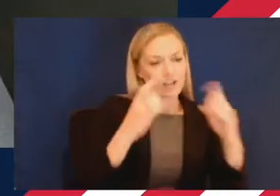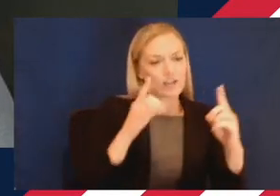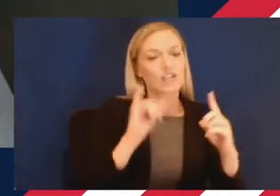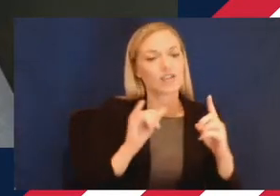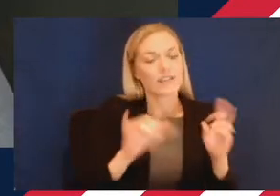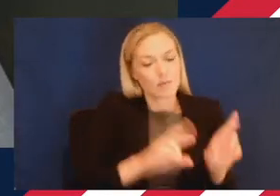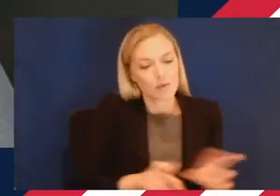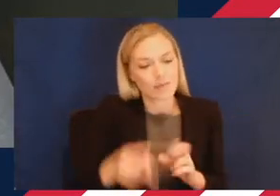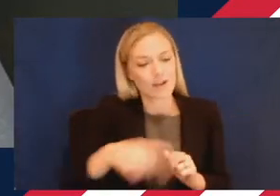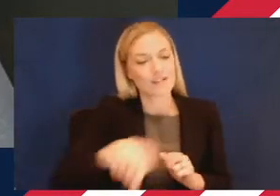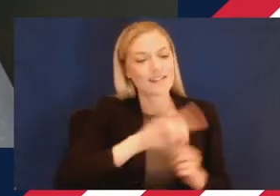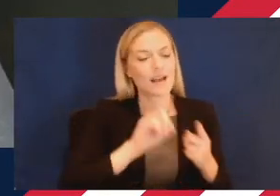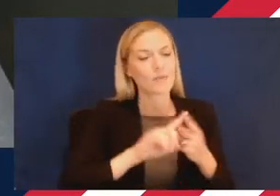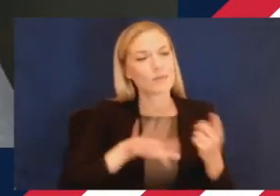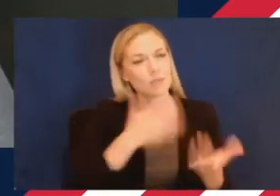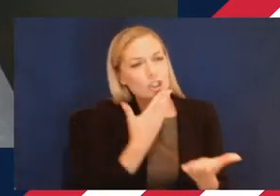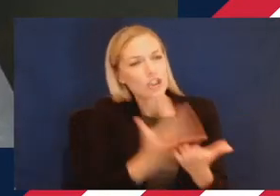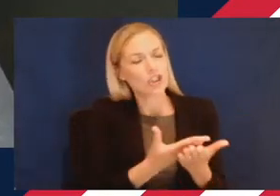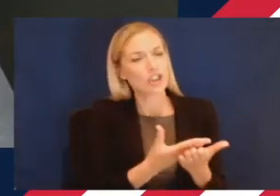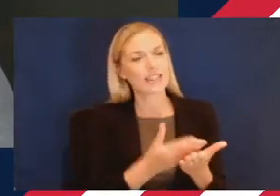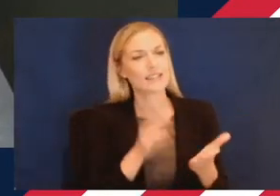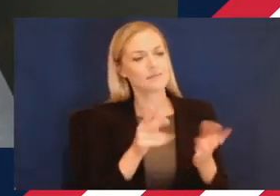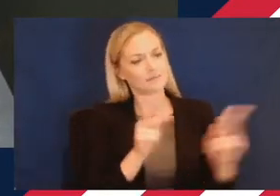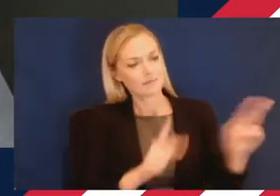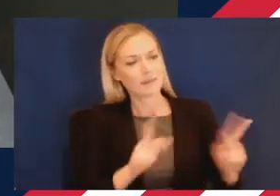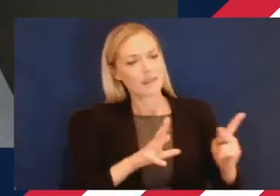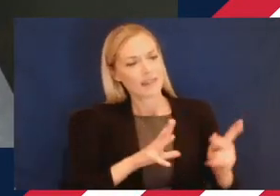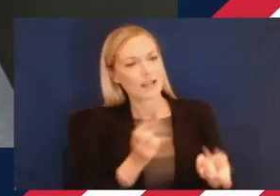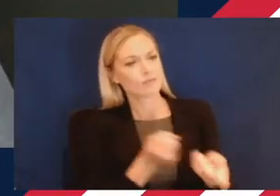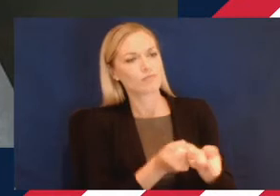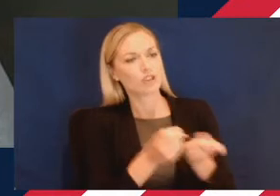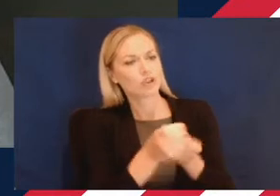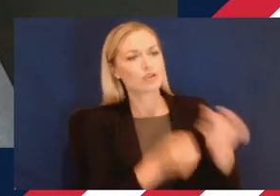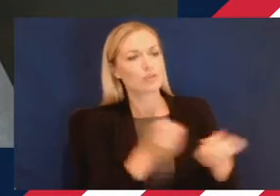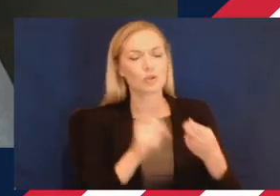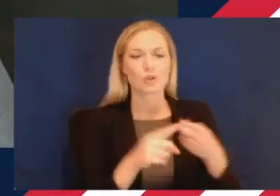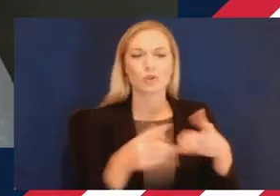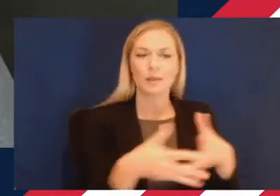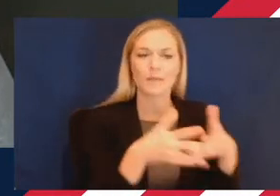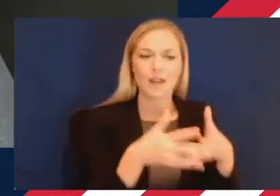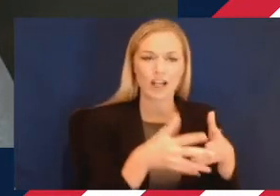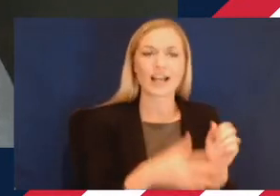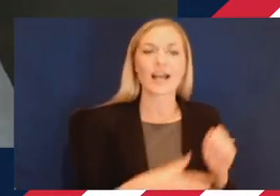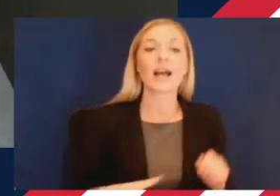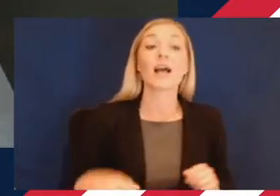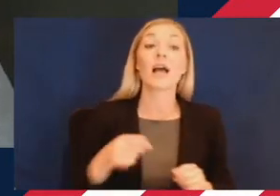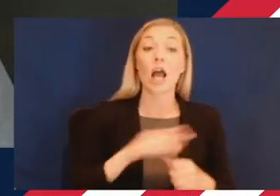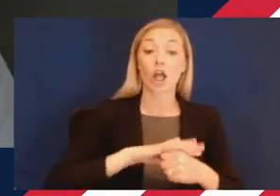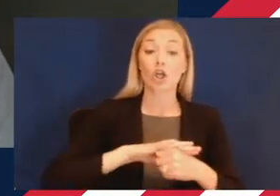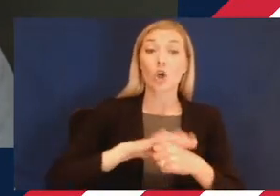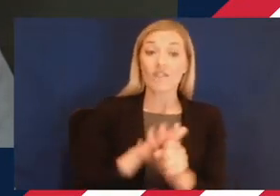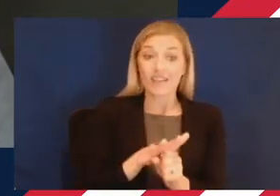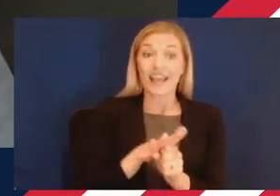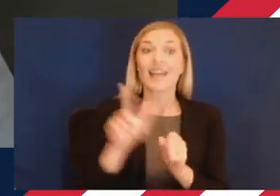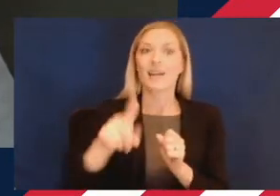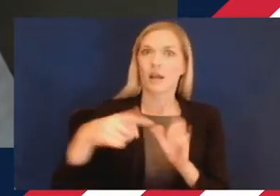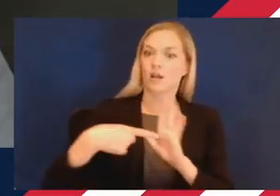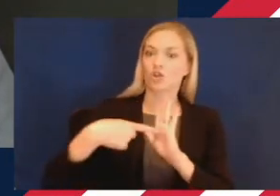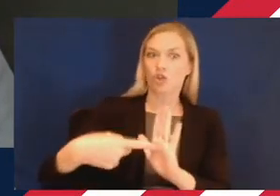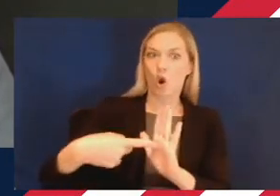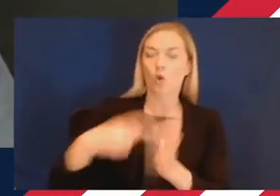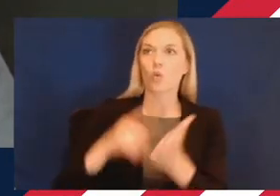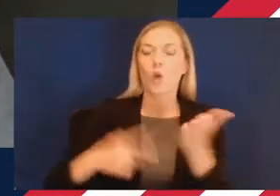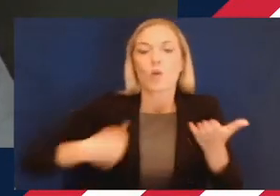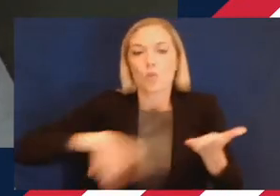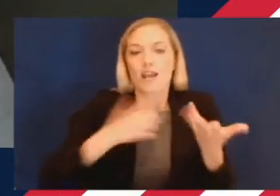communities. The COVID-19 pandemic has put a spotlight on what we knew to be true before the pandemic hit. Not all families